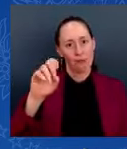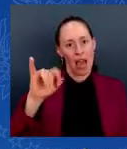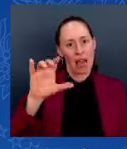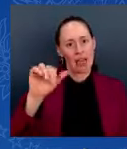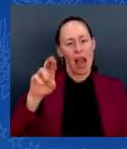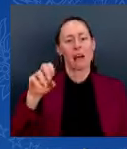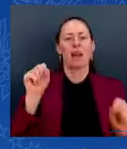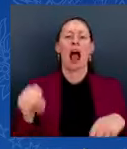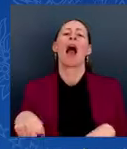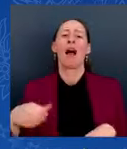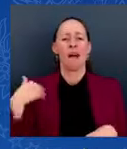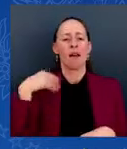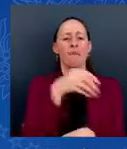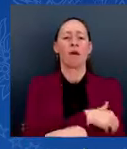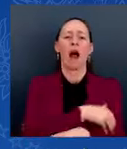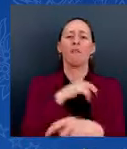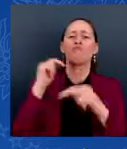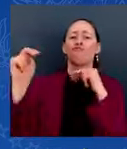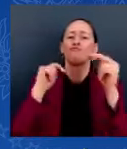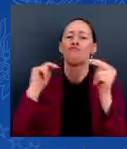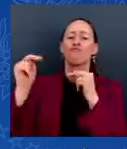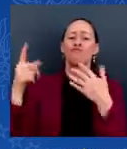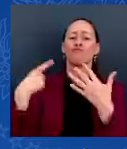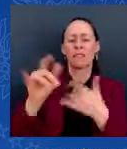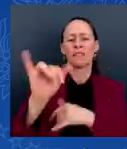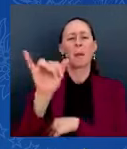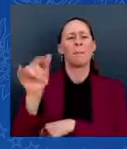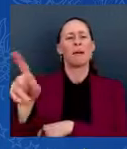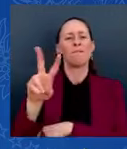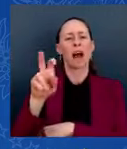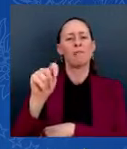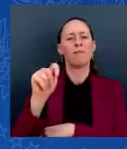In fact, I was reminded by staff today,